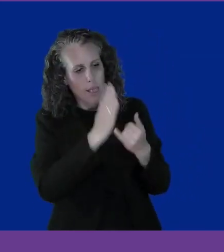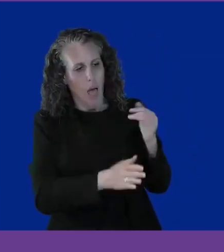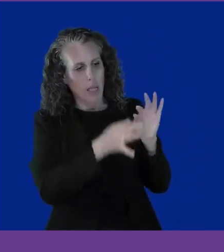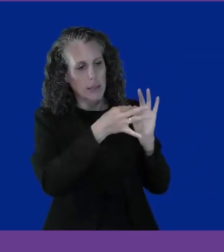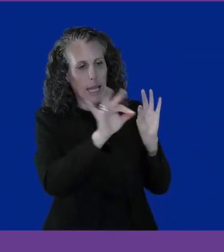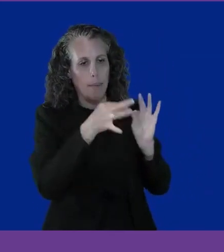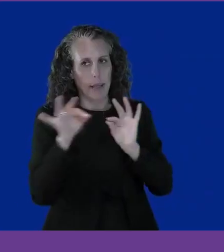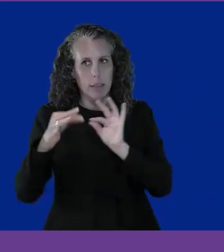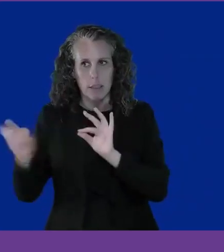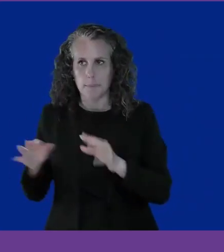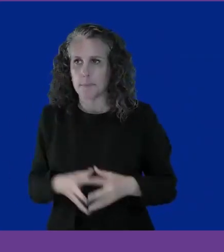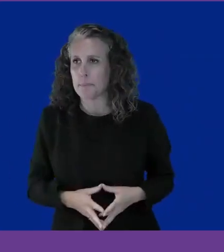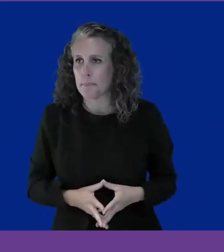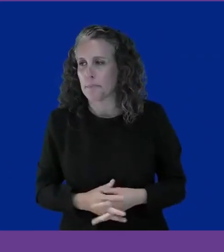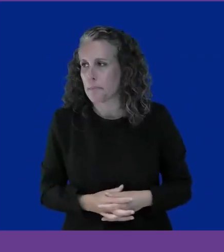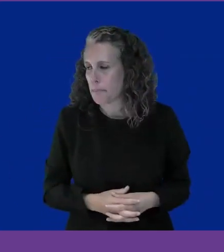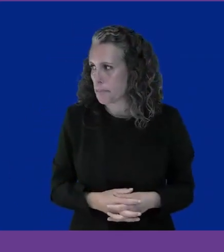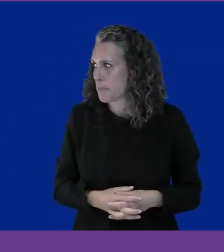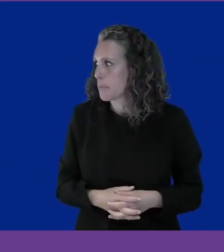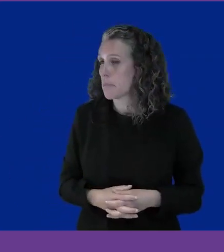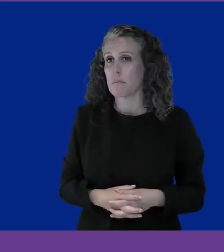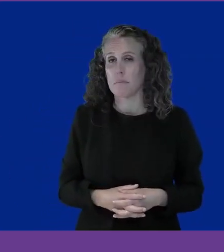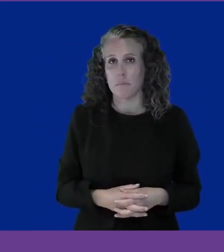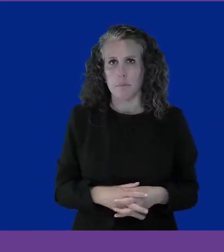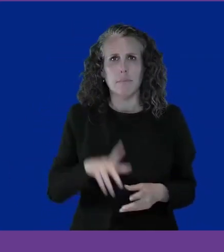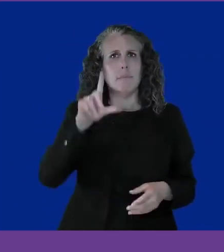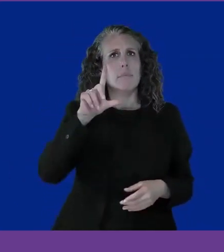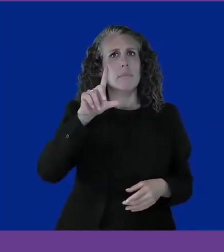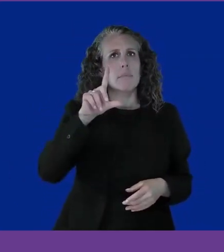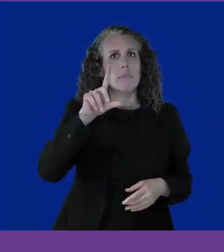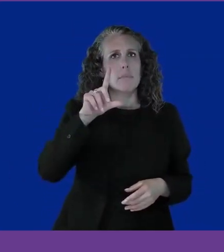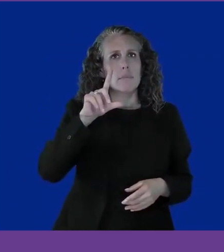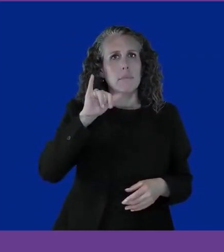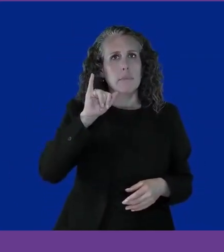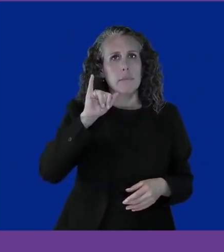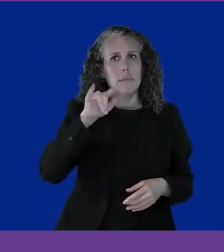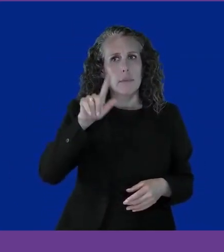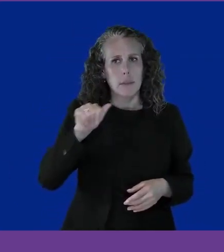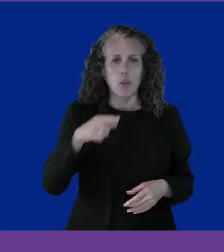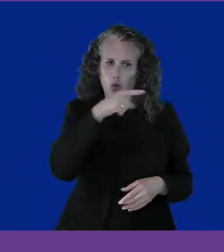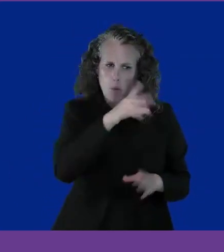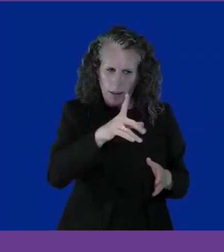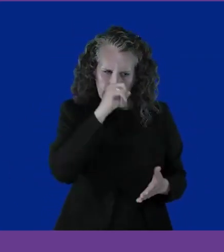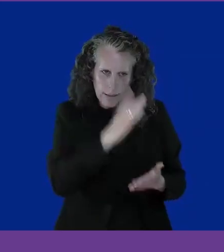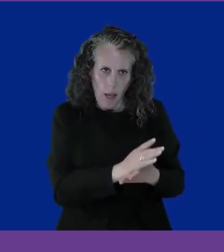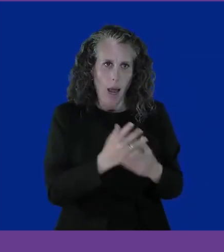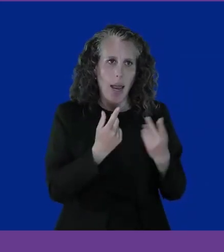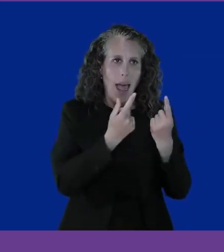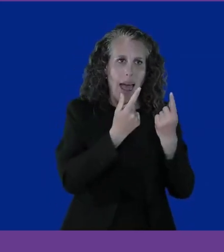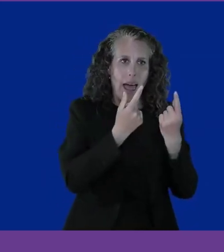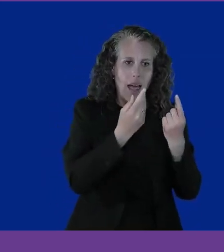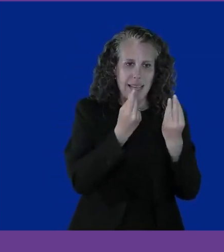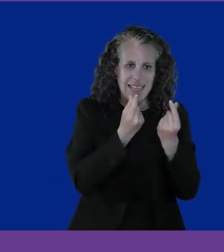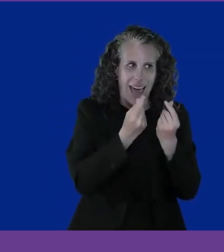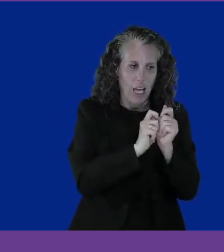it, Lisa, you would have to make a decision, cash or digital euro,